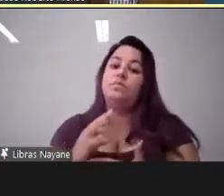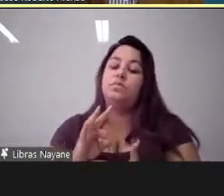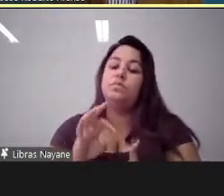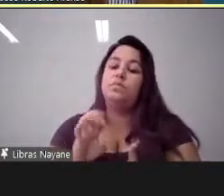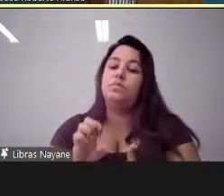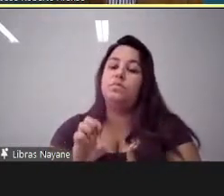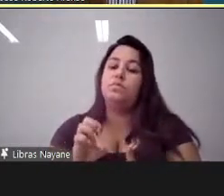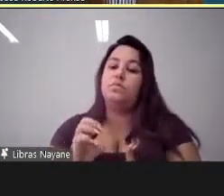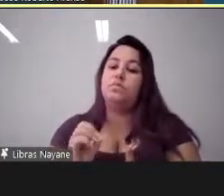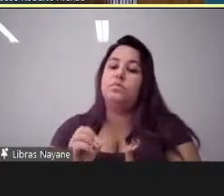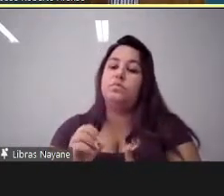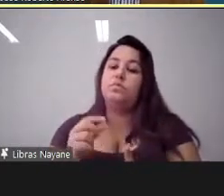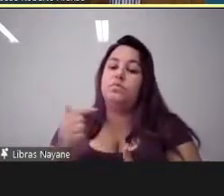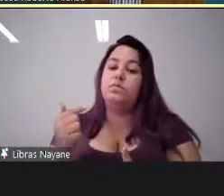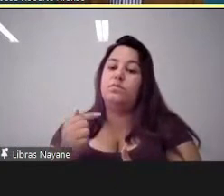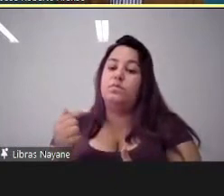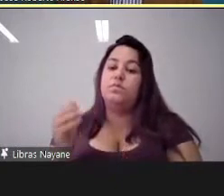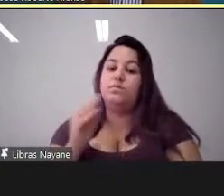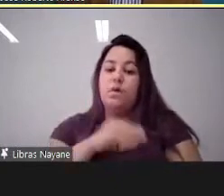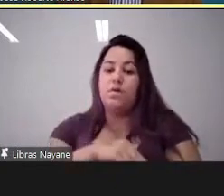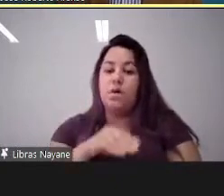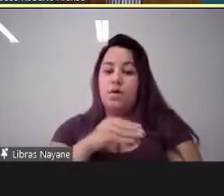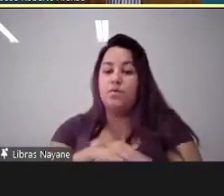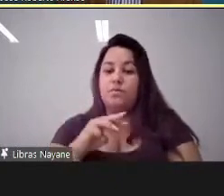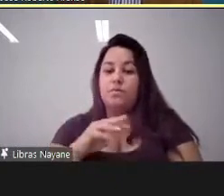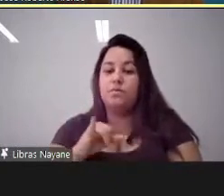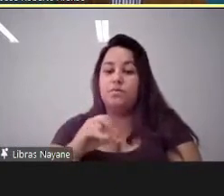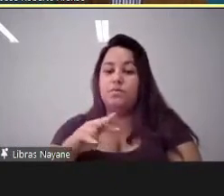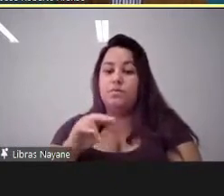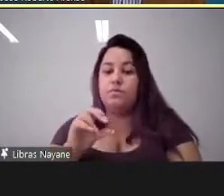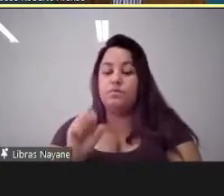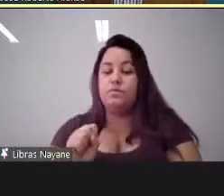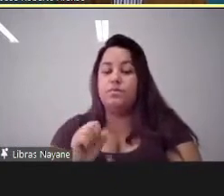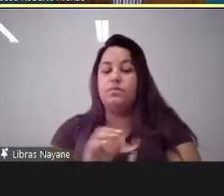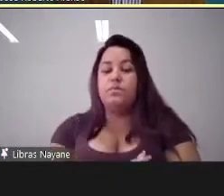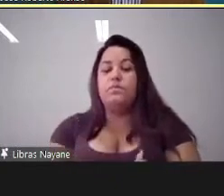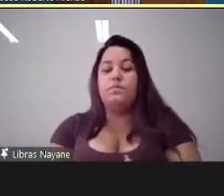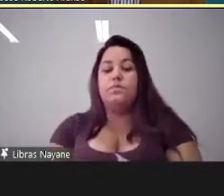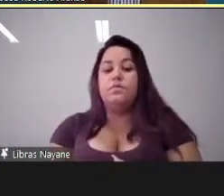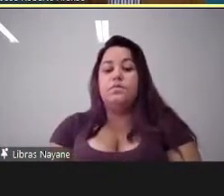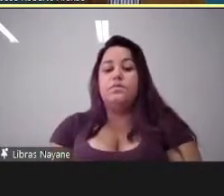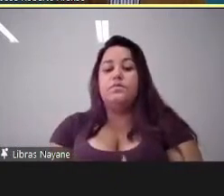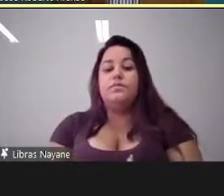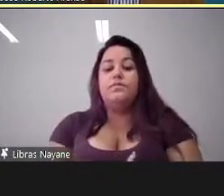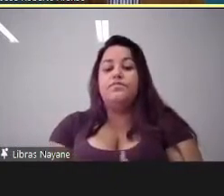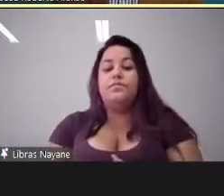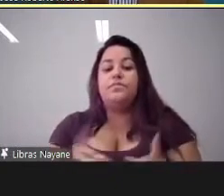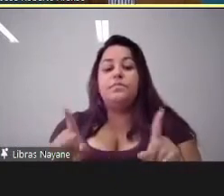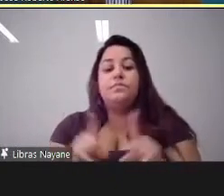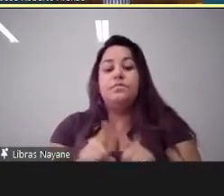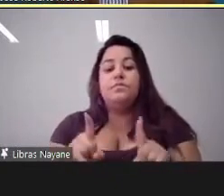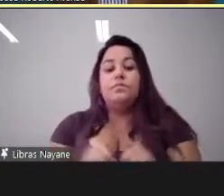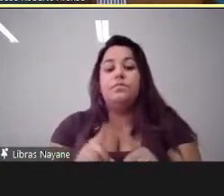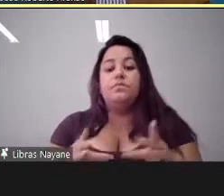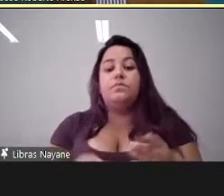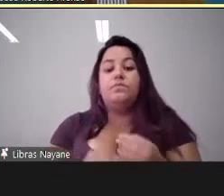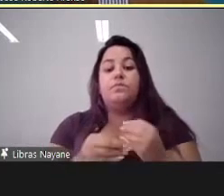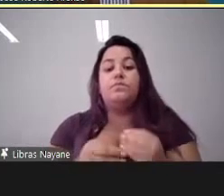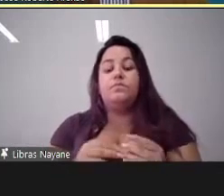this contribution, and the common worker only having